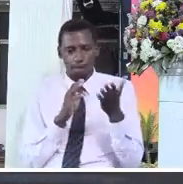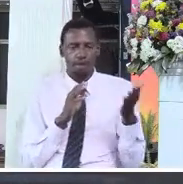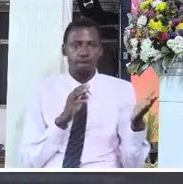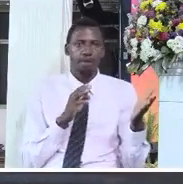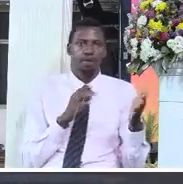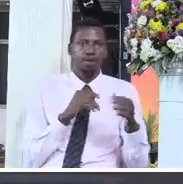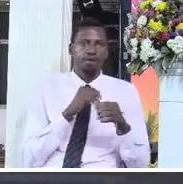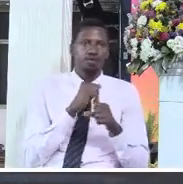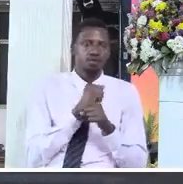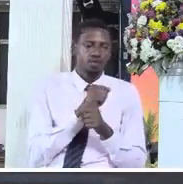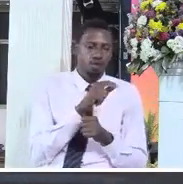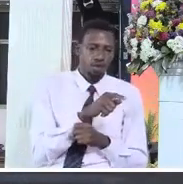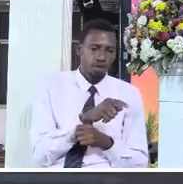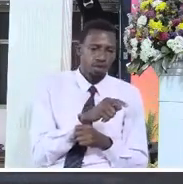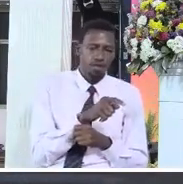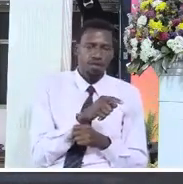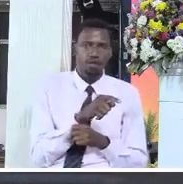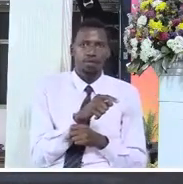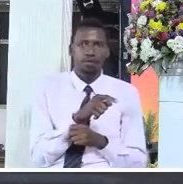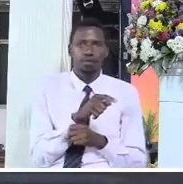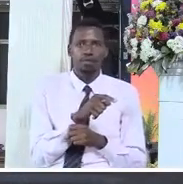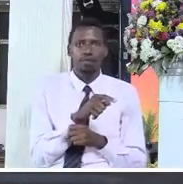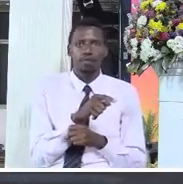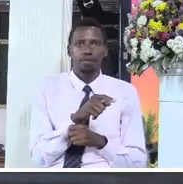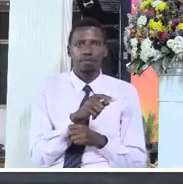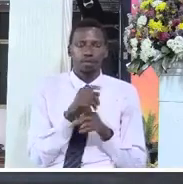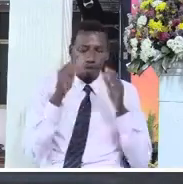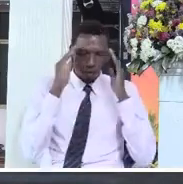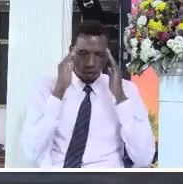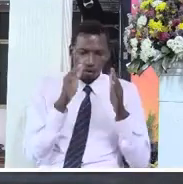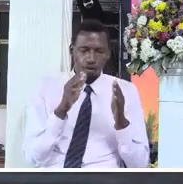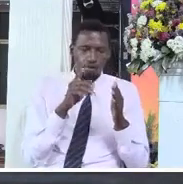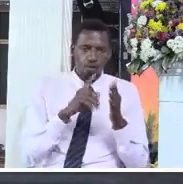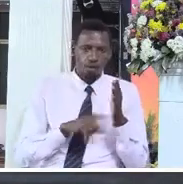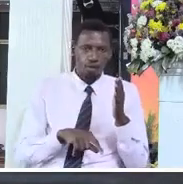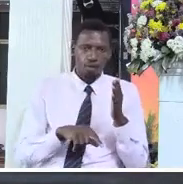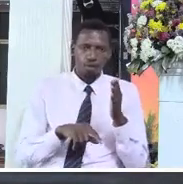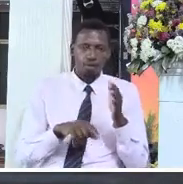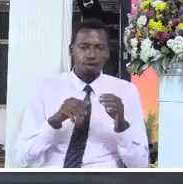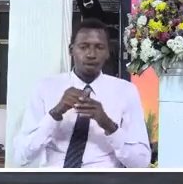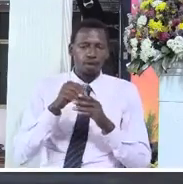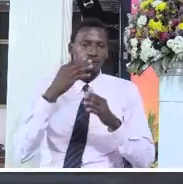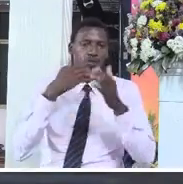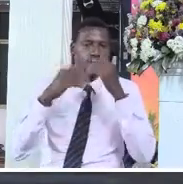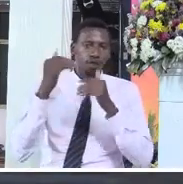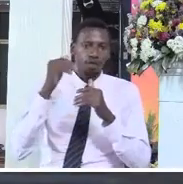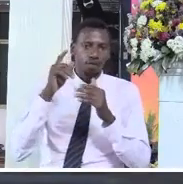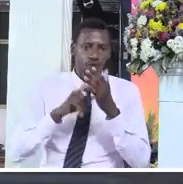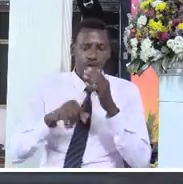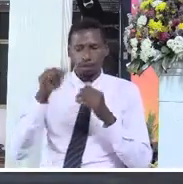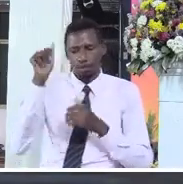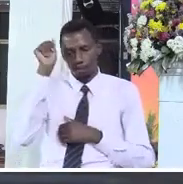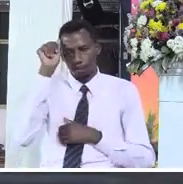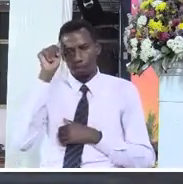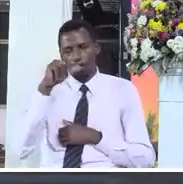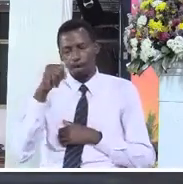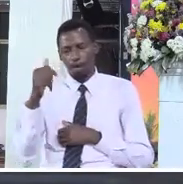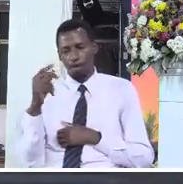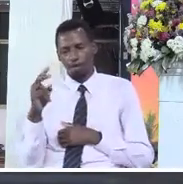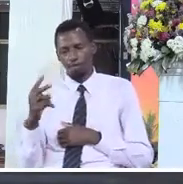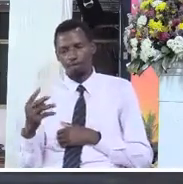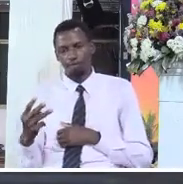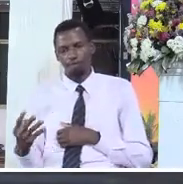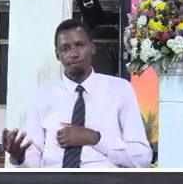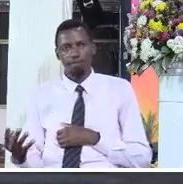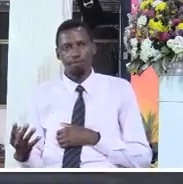this, specialize, work all function there in the university's academics. These are the ones that are secondary. We cannot